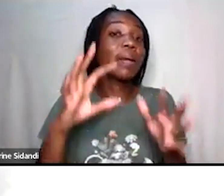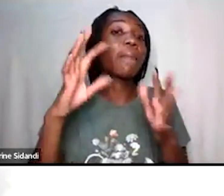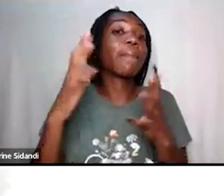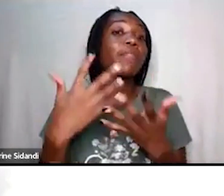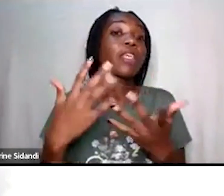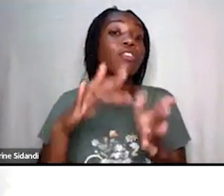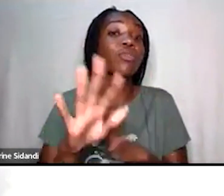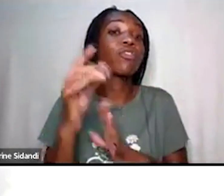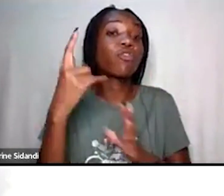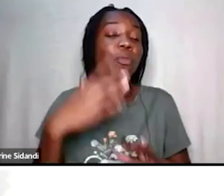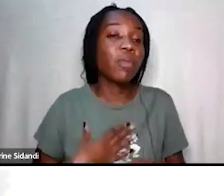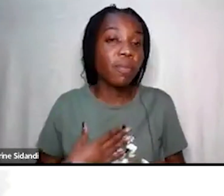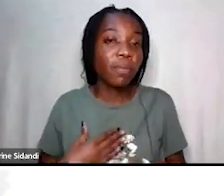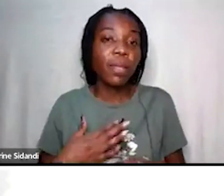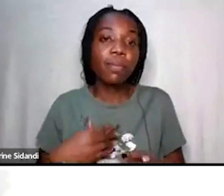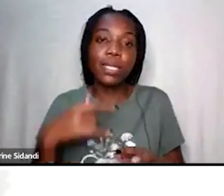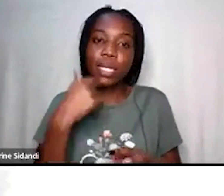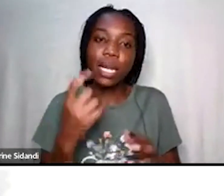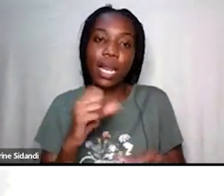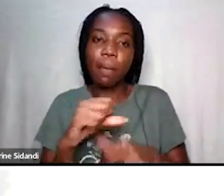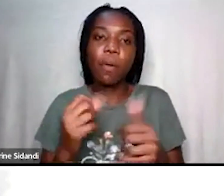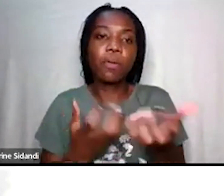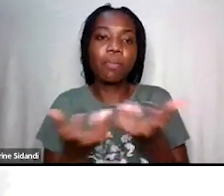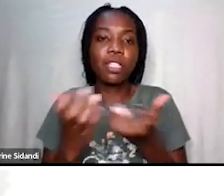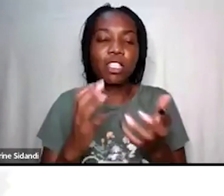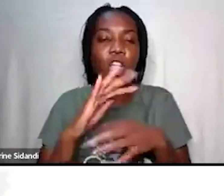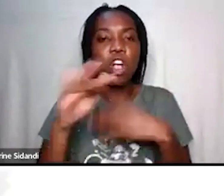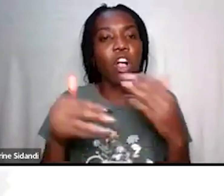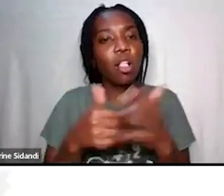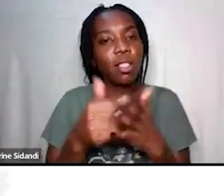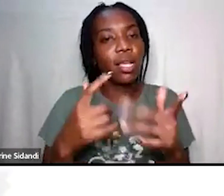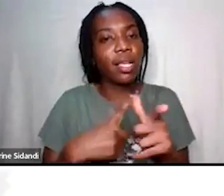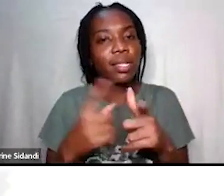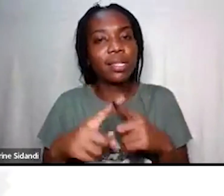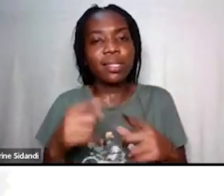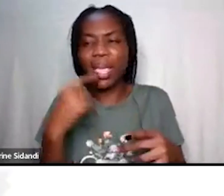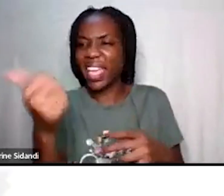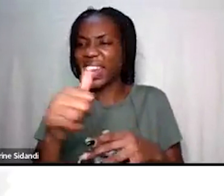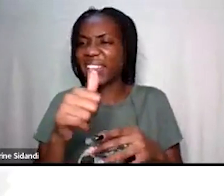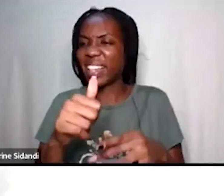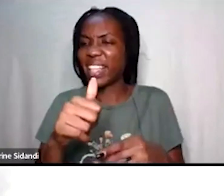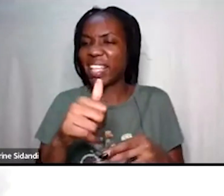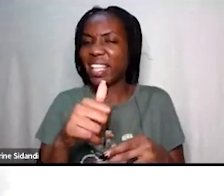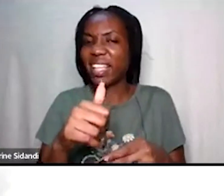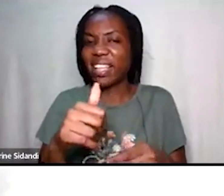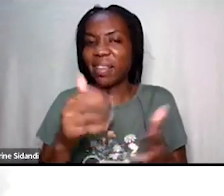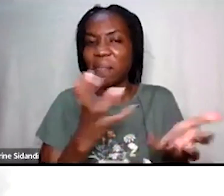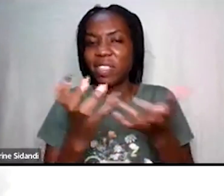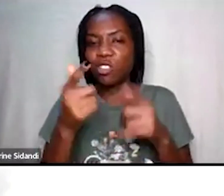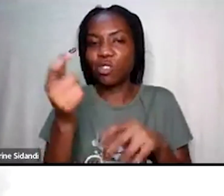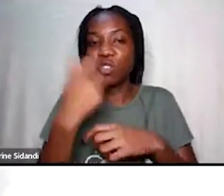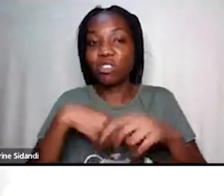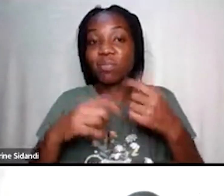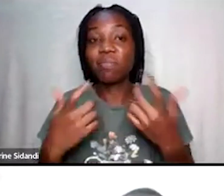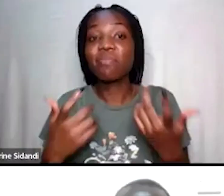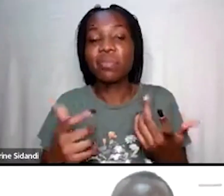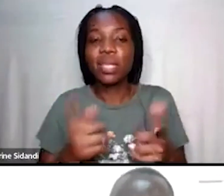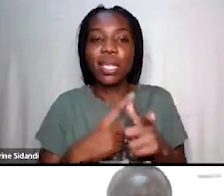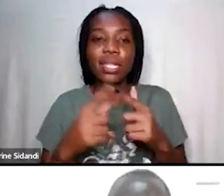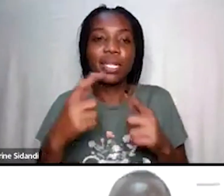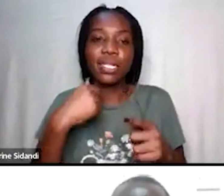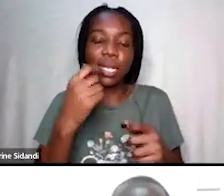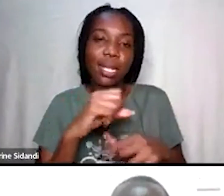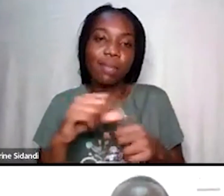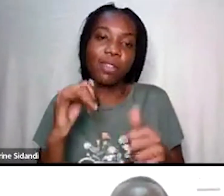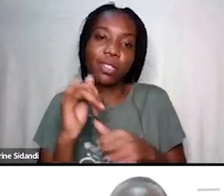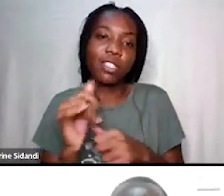told him about our business, all the businesses that we do. Then after that, any other business that you do? I said, okay. Then I told him about it. So I